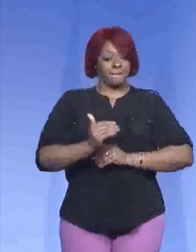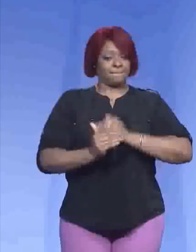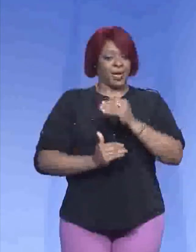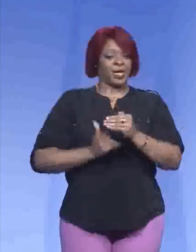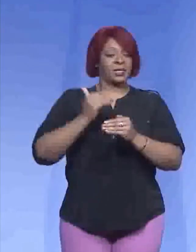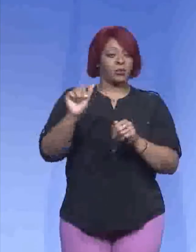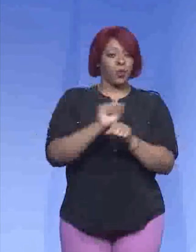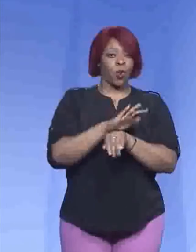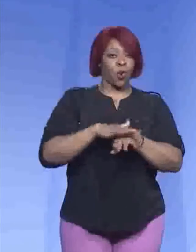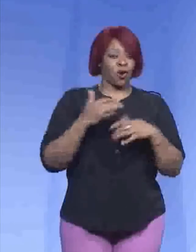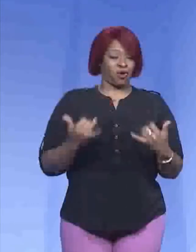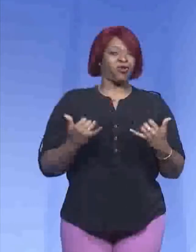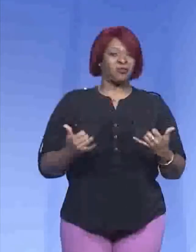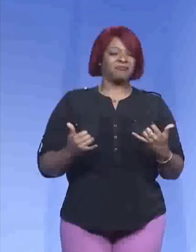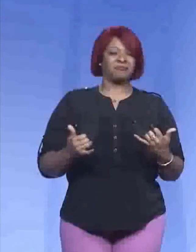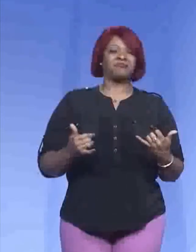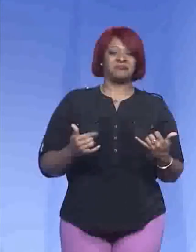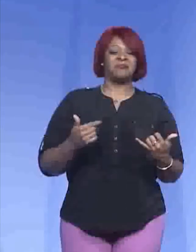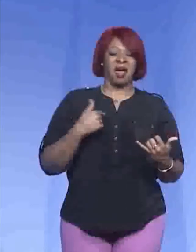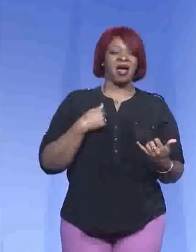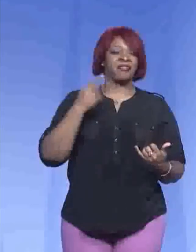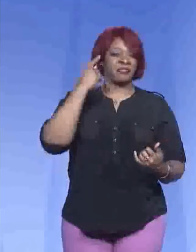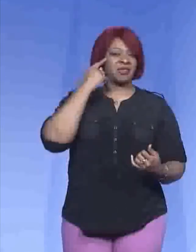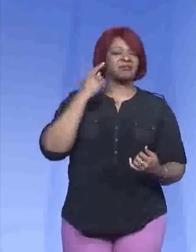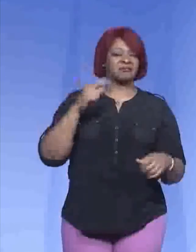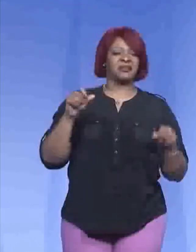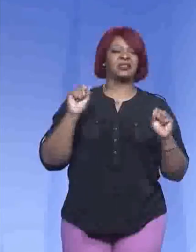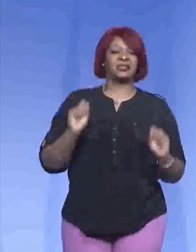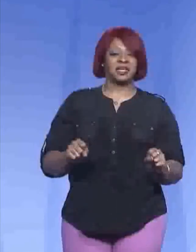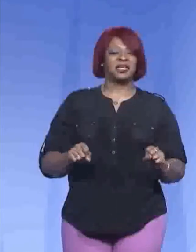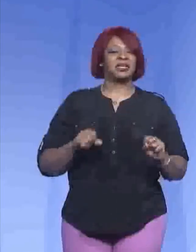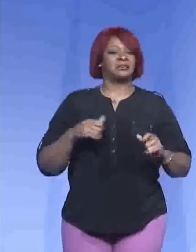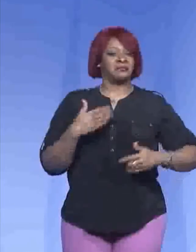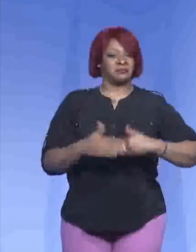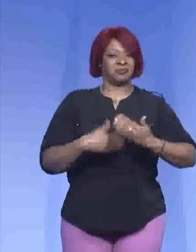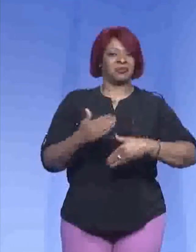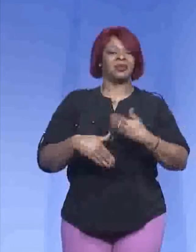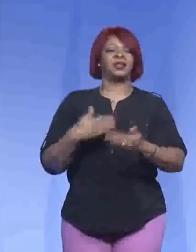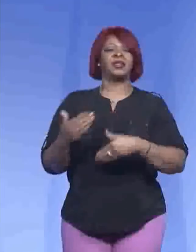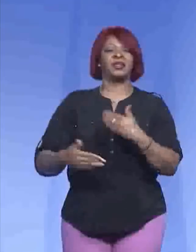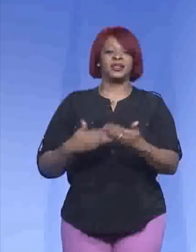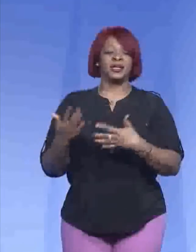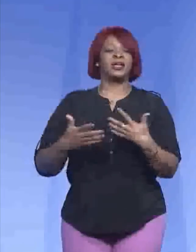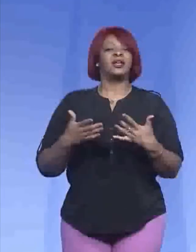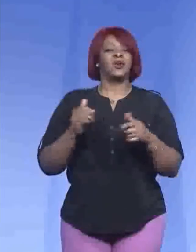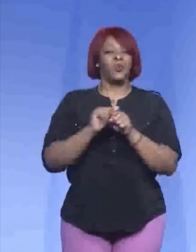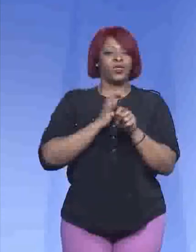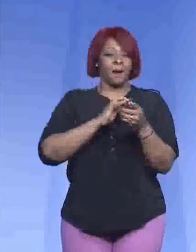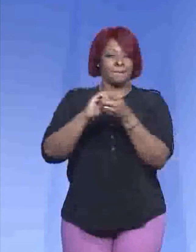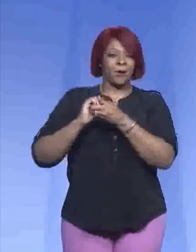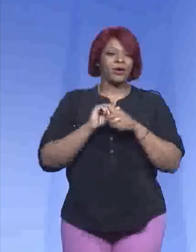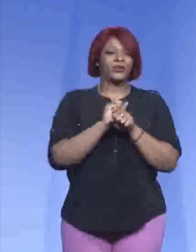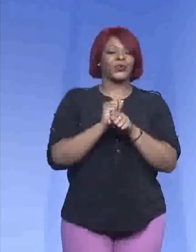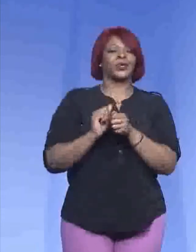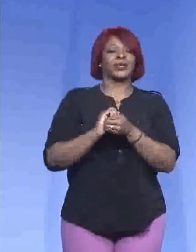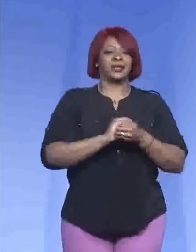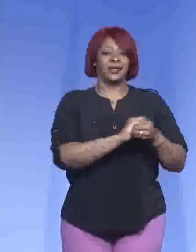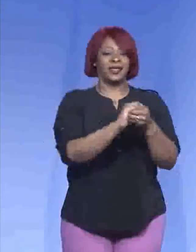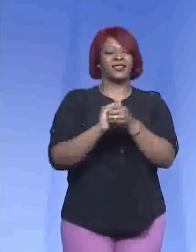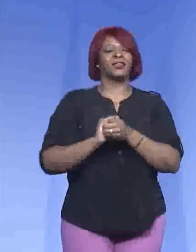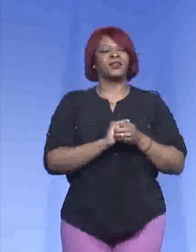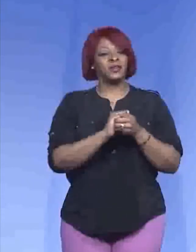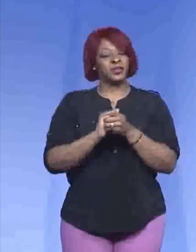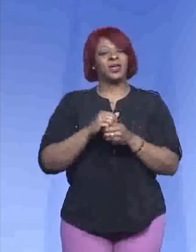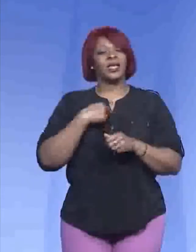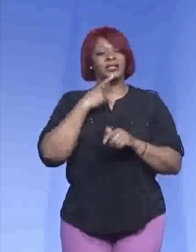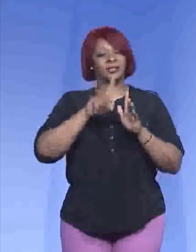what we're working on. We think we've been able to take this on, been able to deliver with our partners, and I'll thank Dr. Randolph for saying